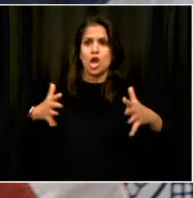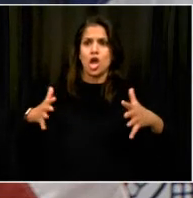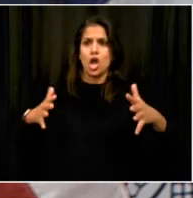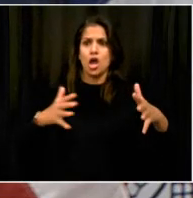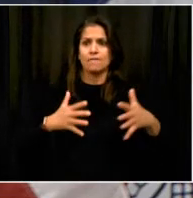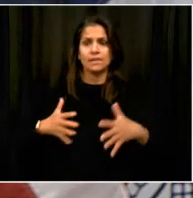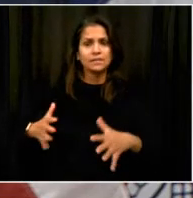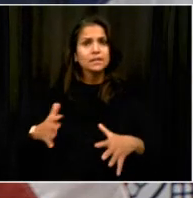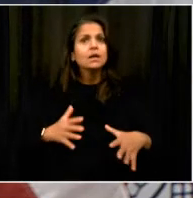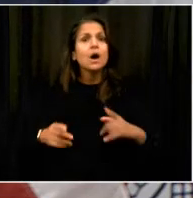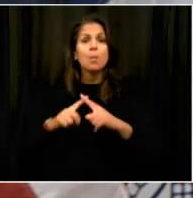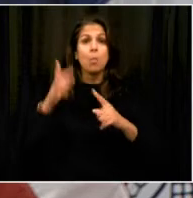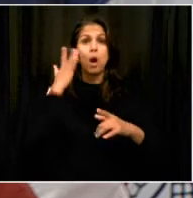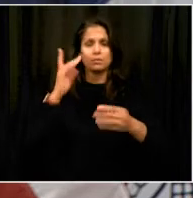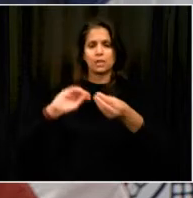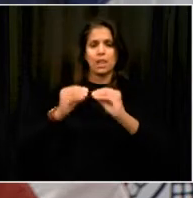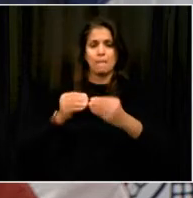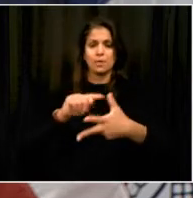that 9%